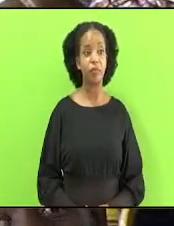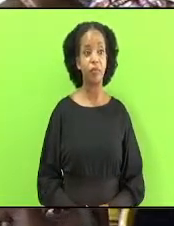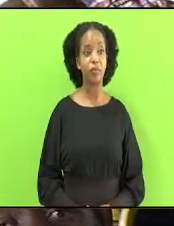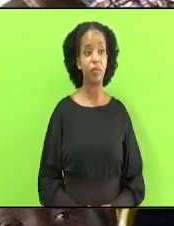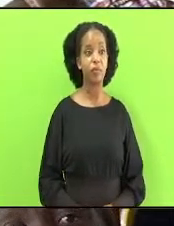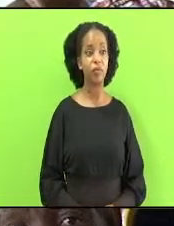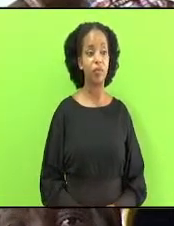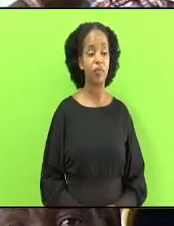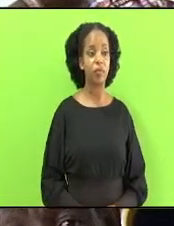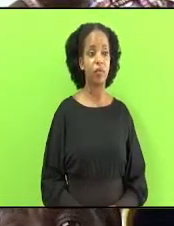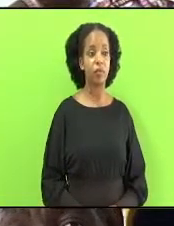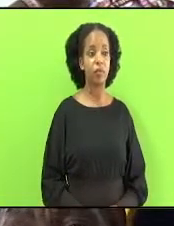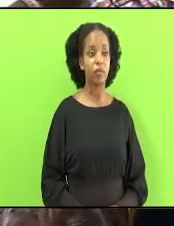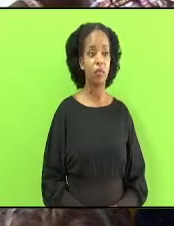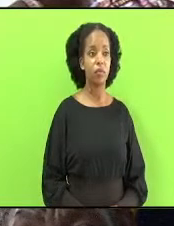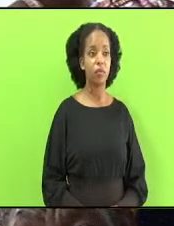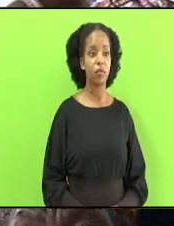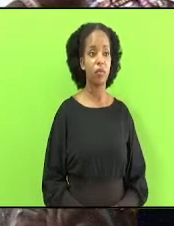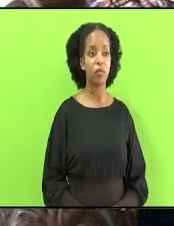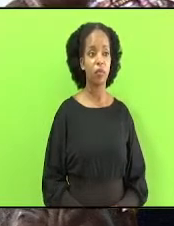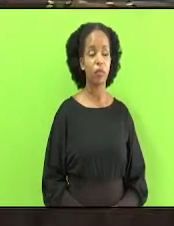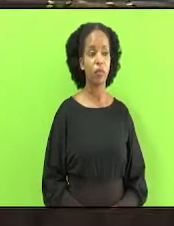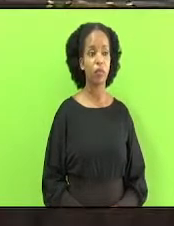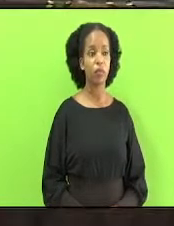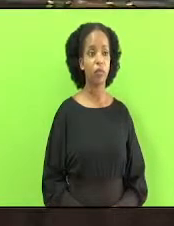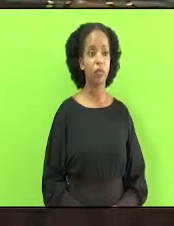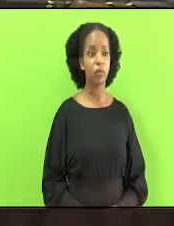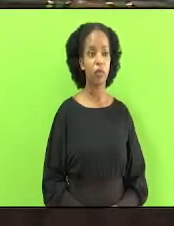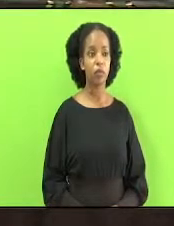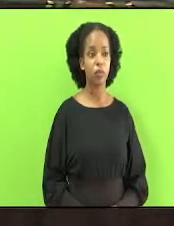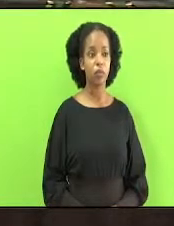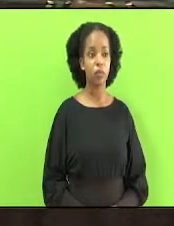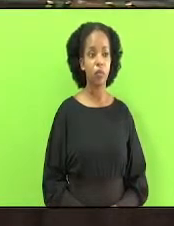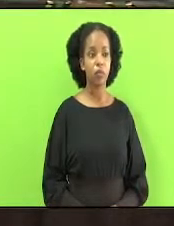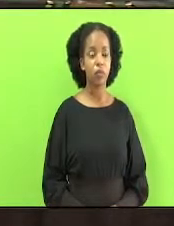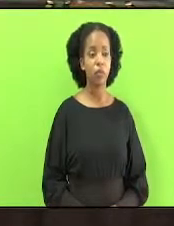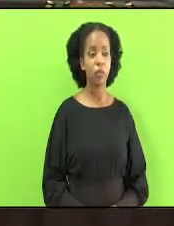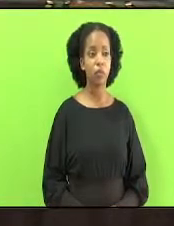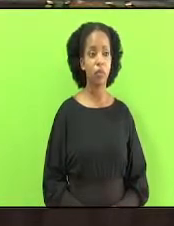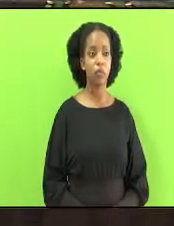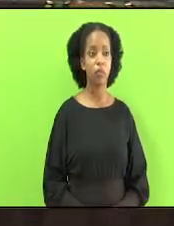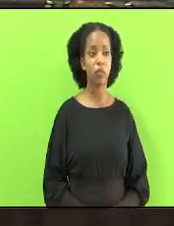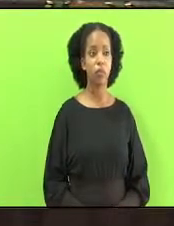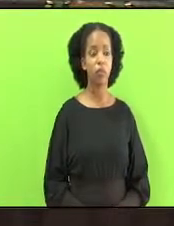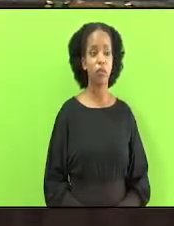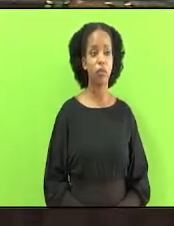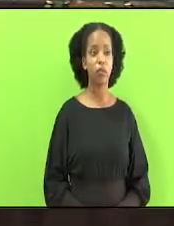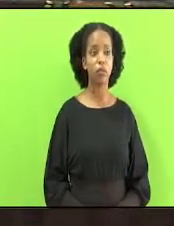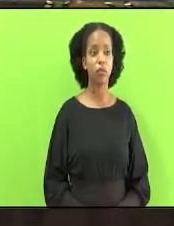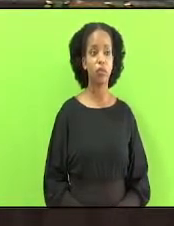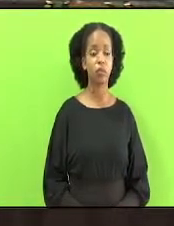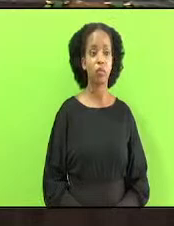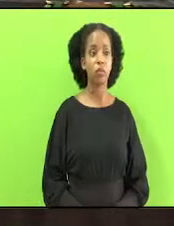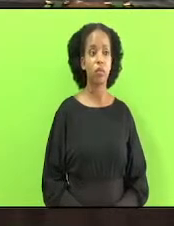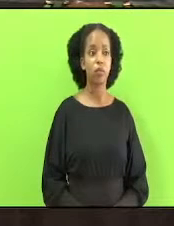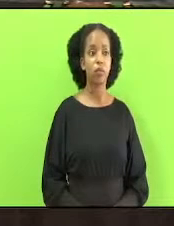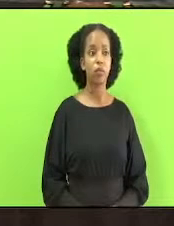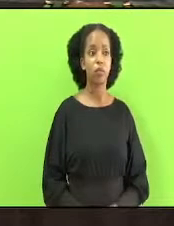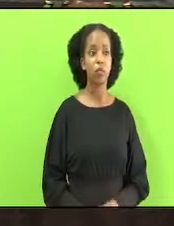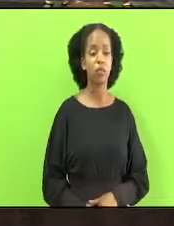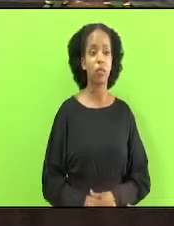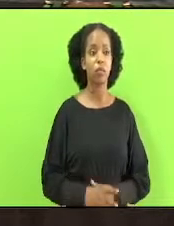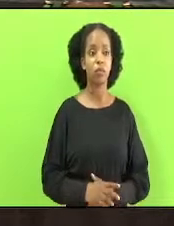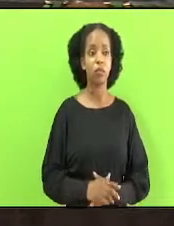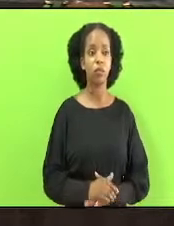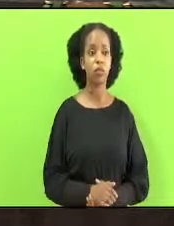thusa go kgontsha dikgato tsa gore ba khone gore ba thuse batho bao ba ileng gore ba dula ko magaeng go